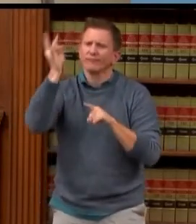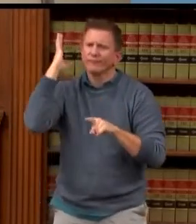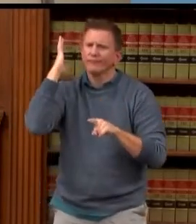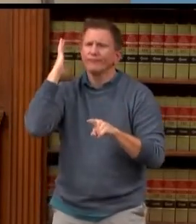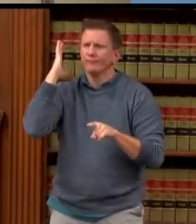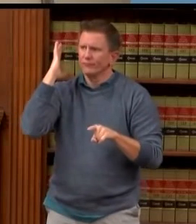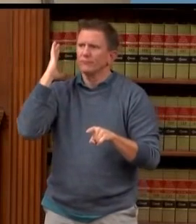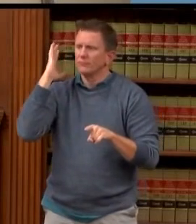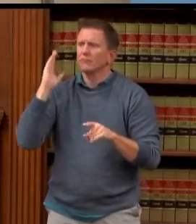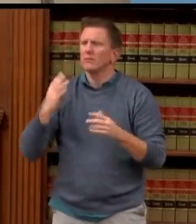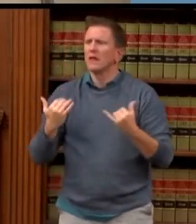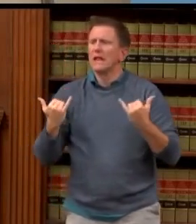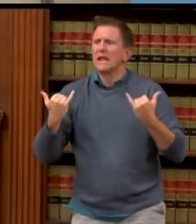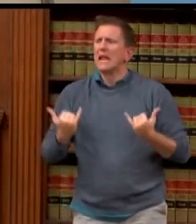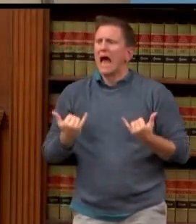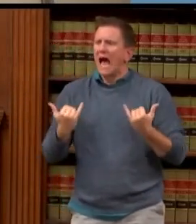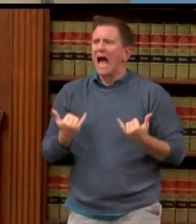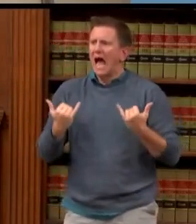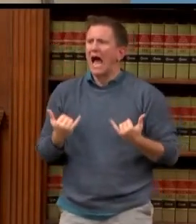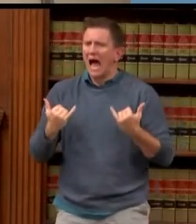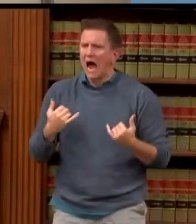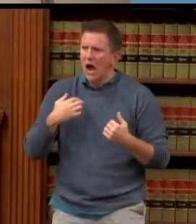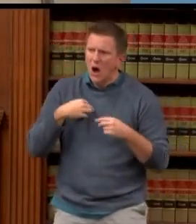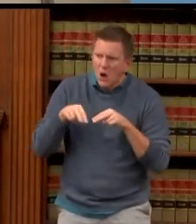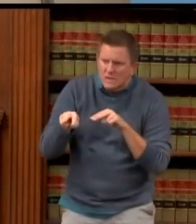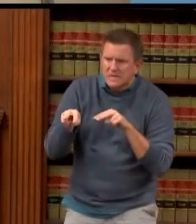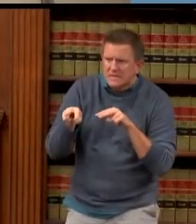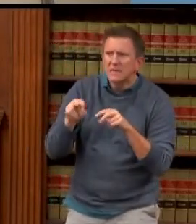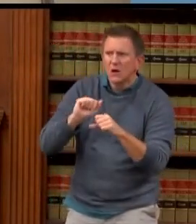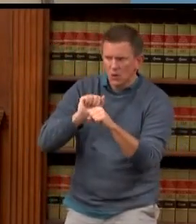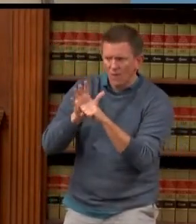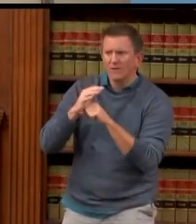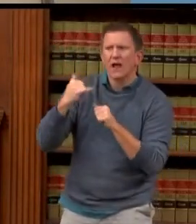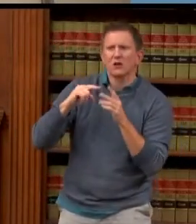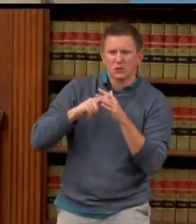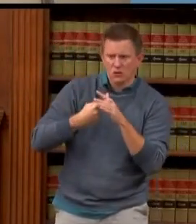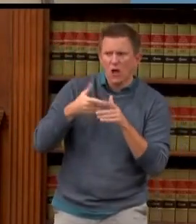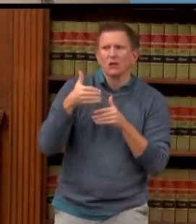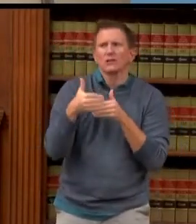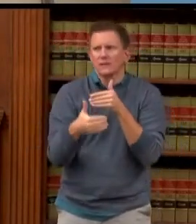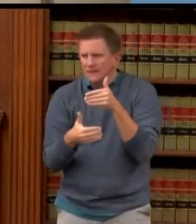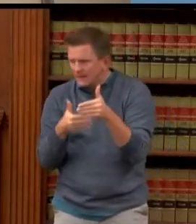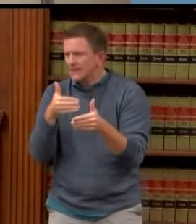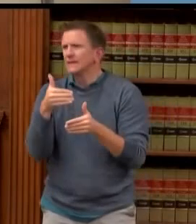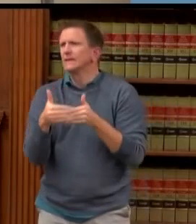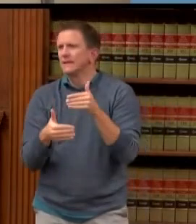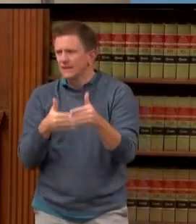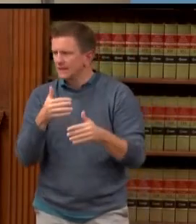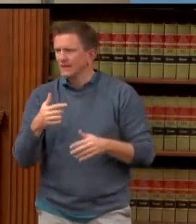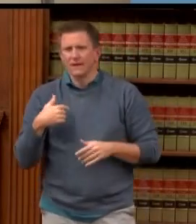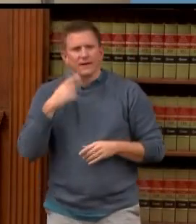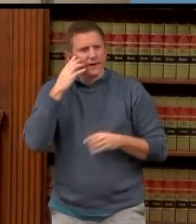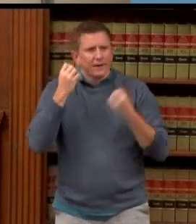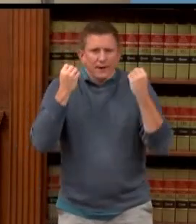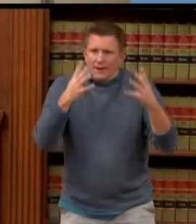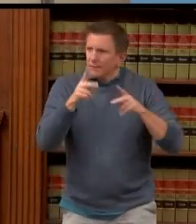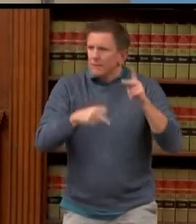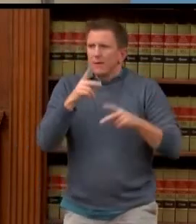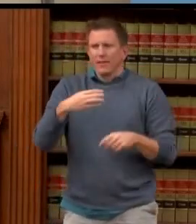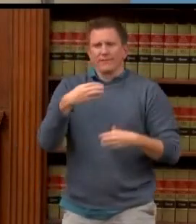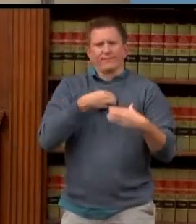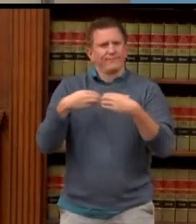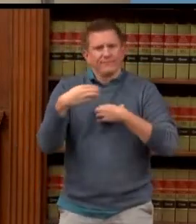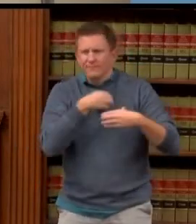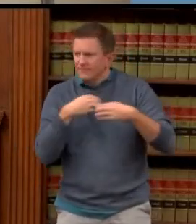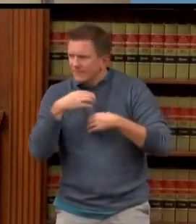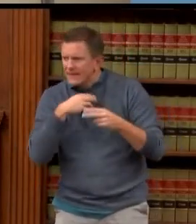this path with this pandemic, a dozen or more complaints every day about situations in which people are not complying or